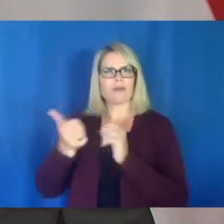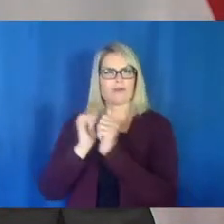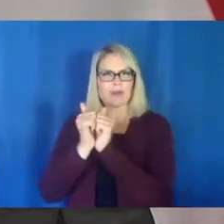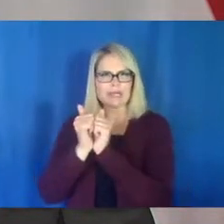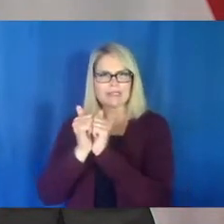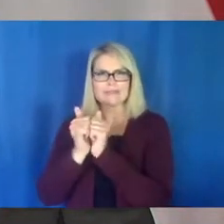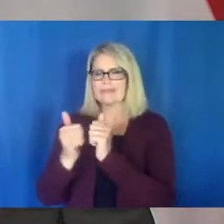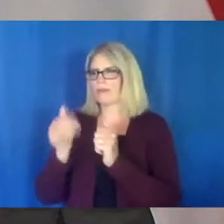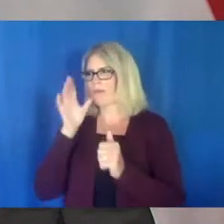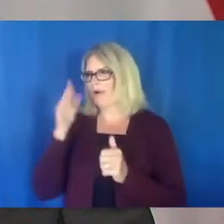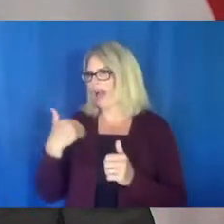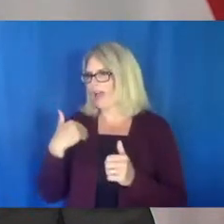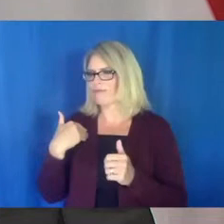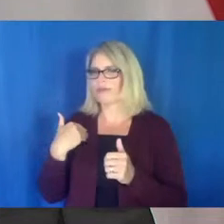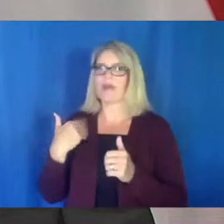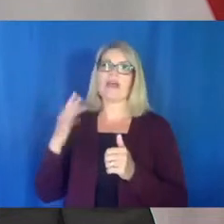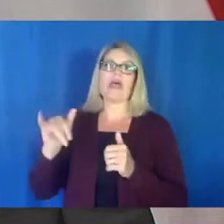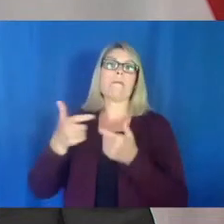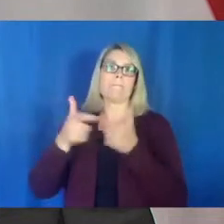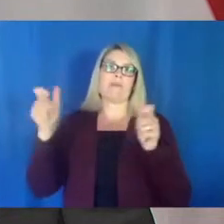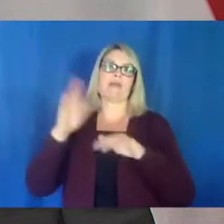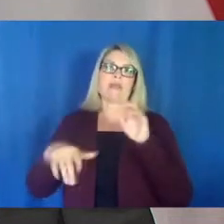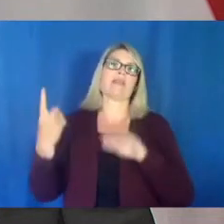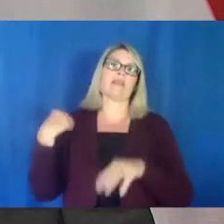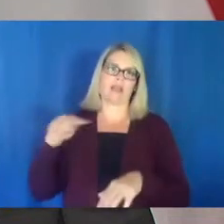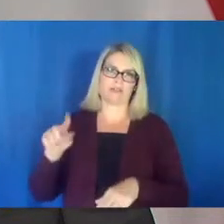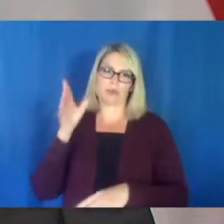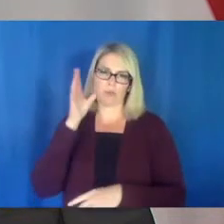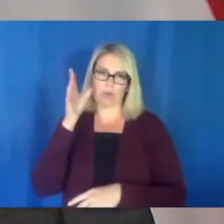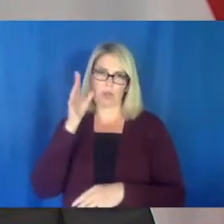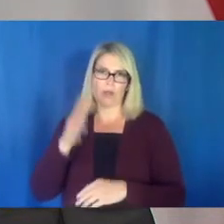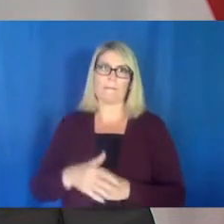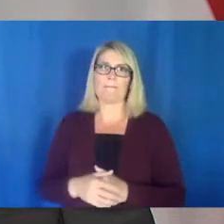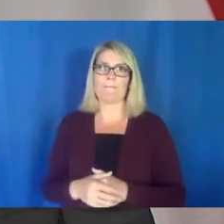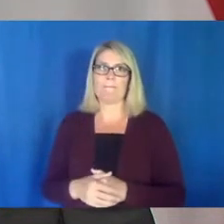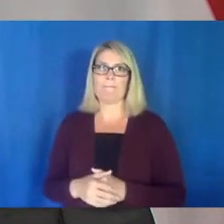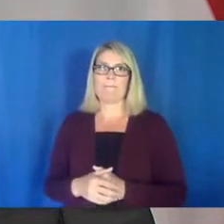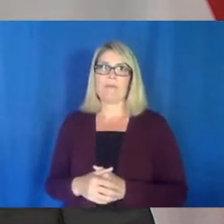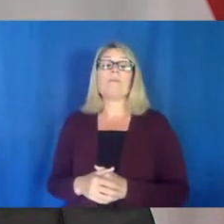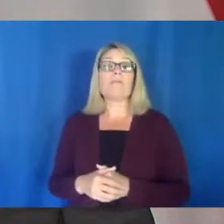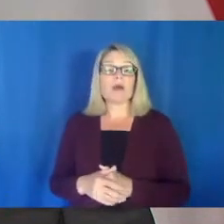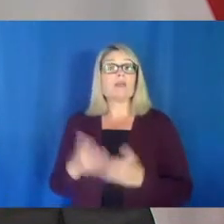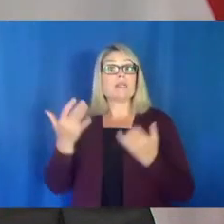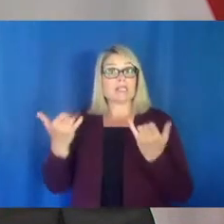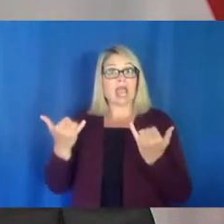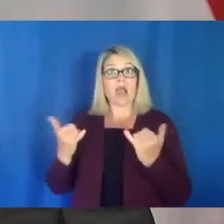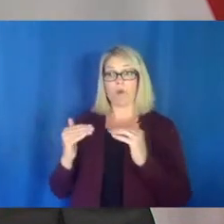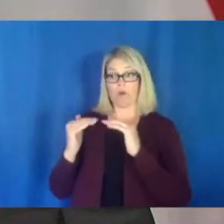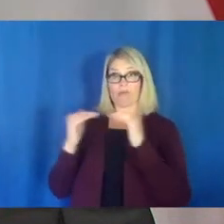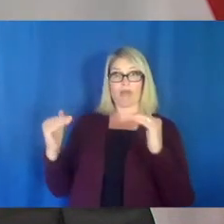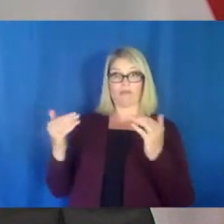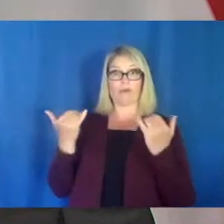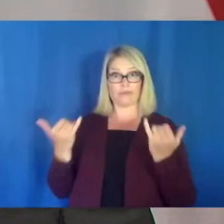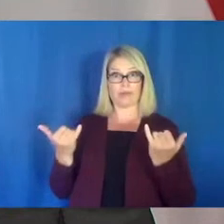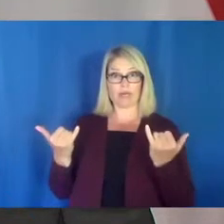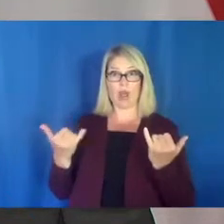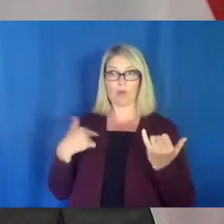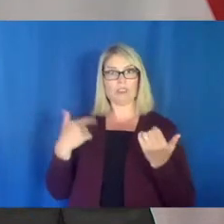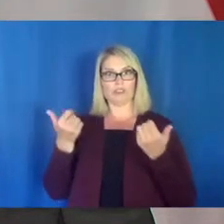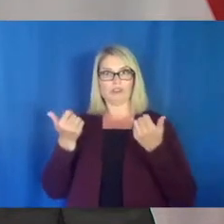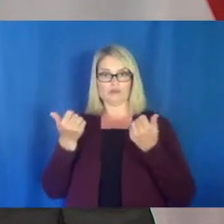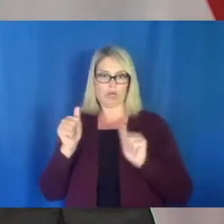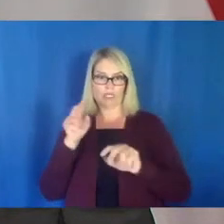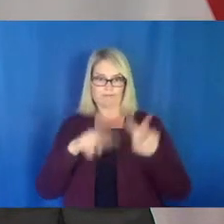and that will be bigger than it was last year. But we're really in that, we're in that phase now where we're starting to look at these things. And I